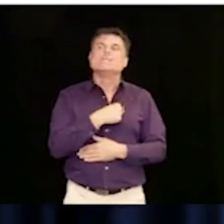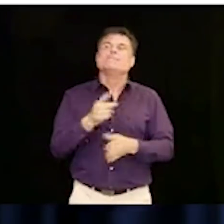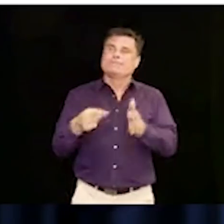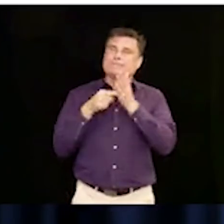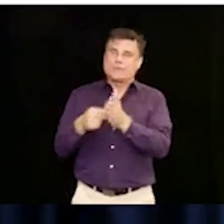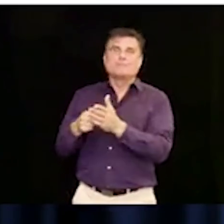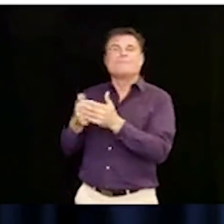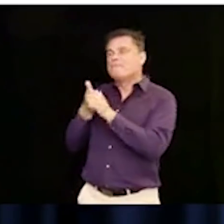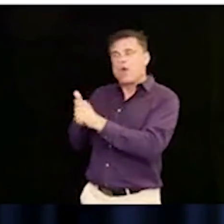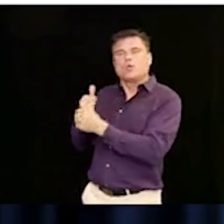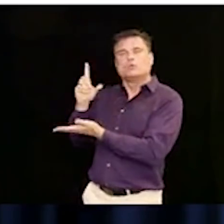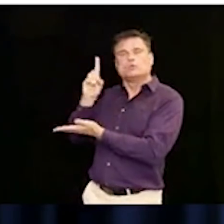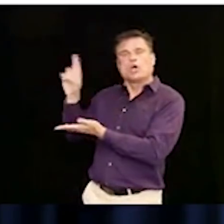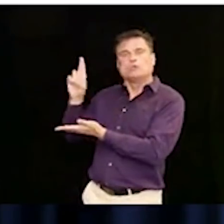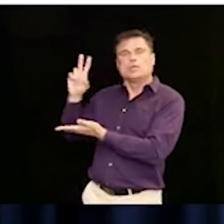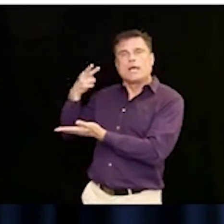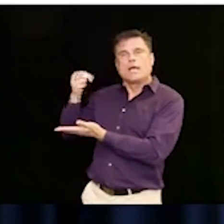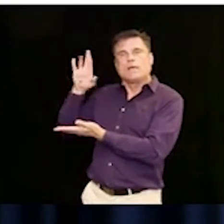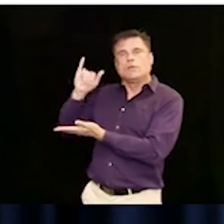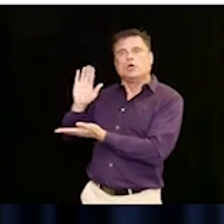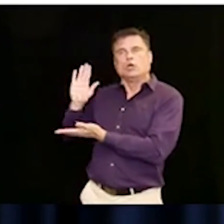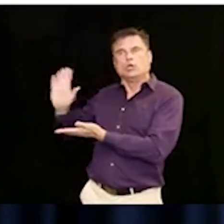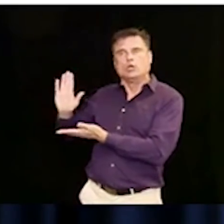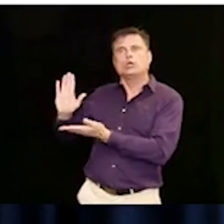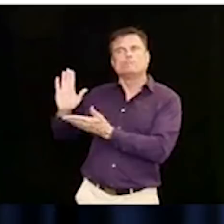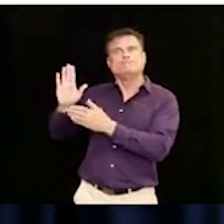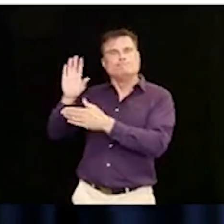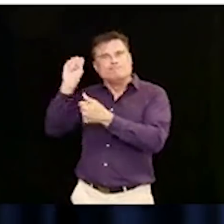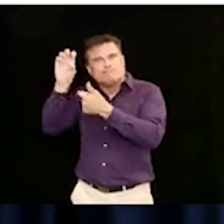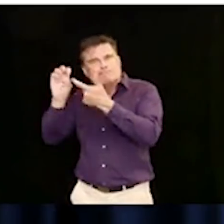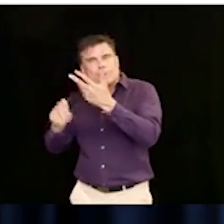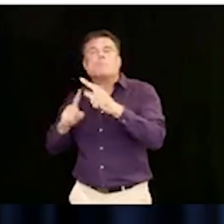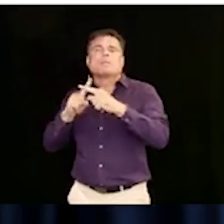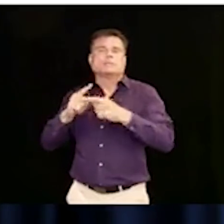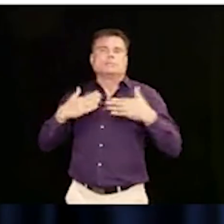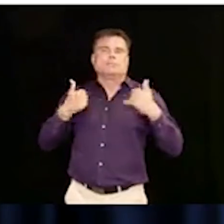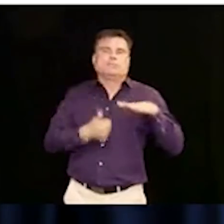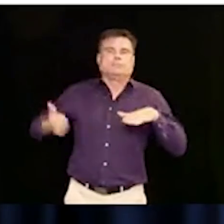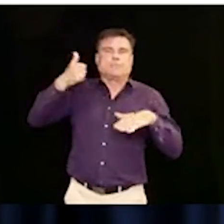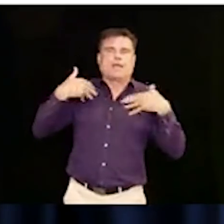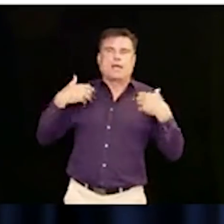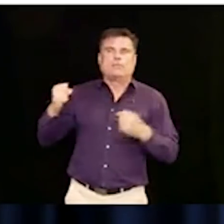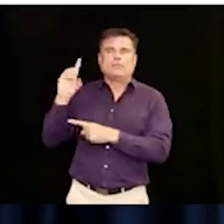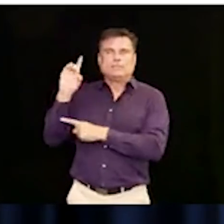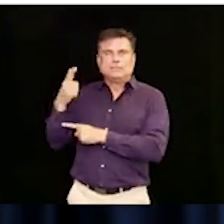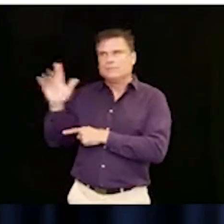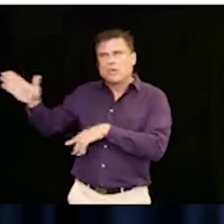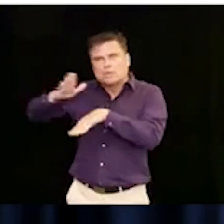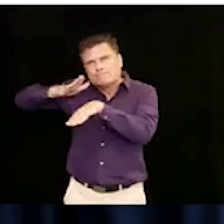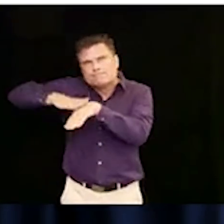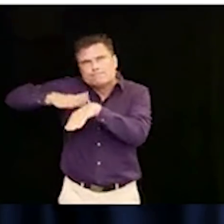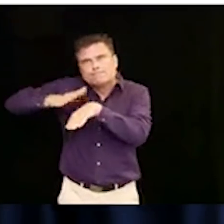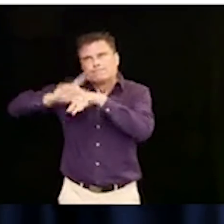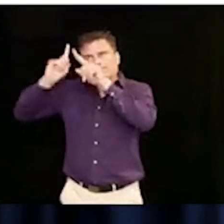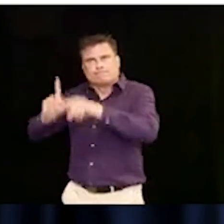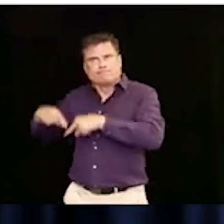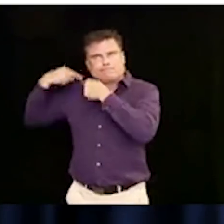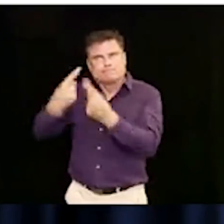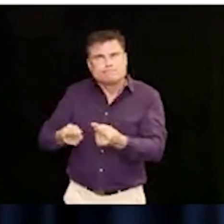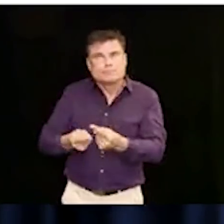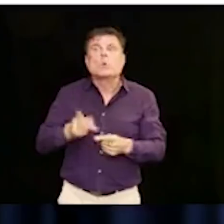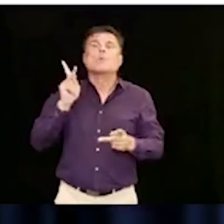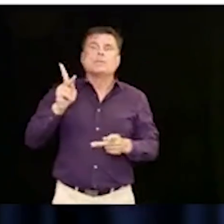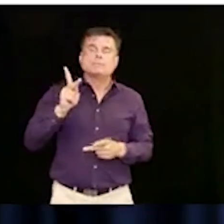the advice of Dr. Bonnie Henry and Minister Adrian Dix. British Columbians made tremendous